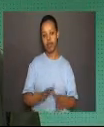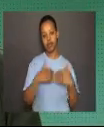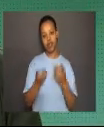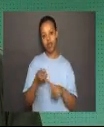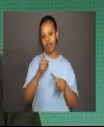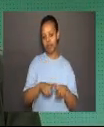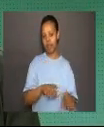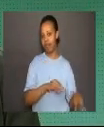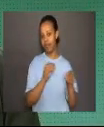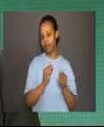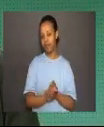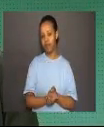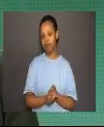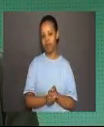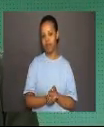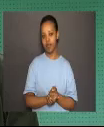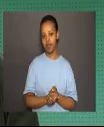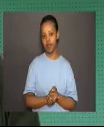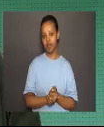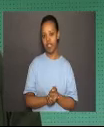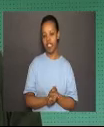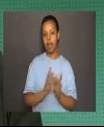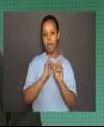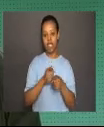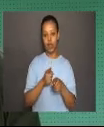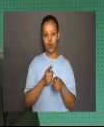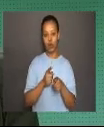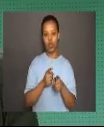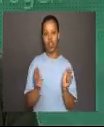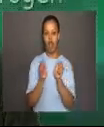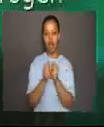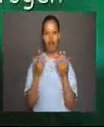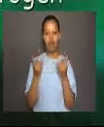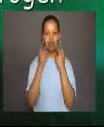Welcome back, students. Let us check your answers together.